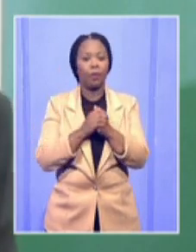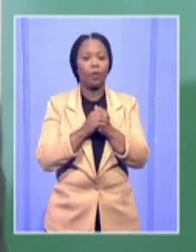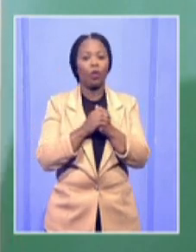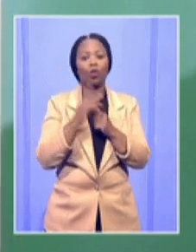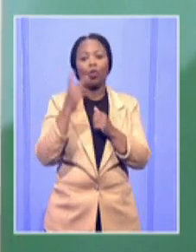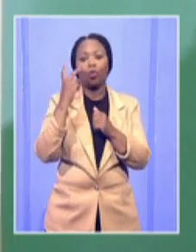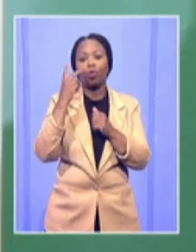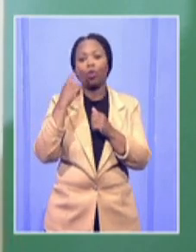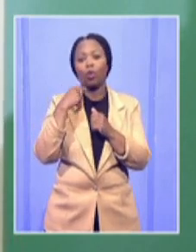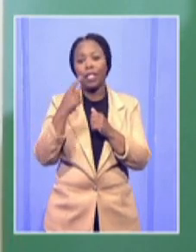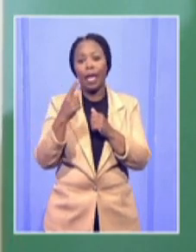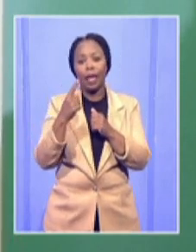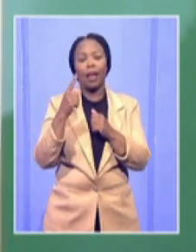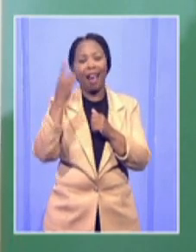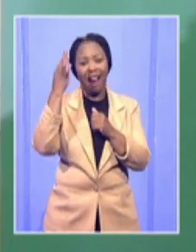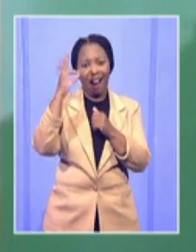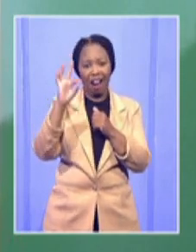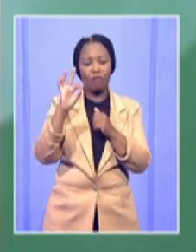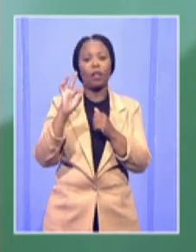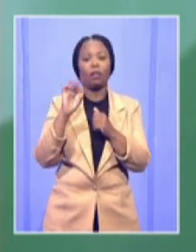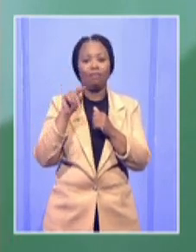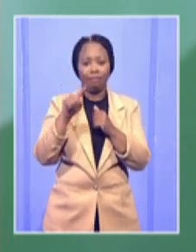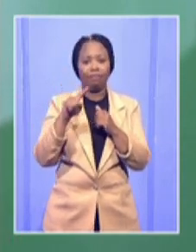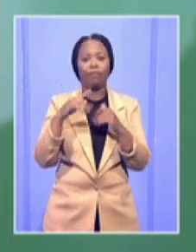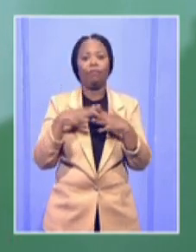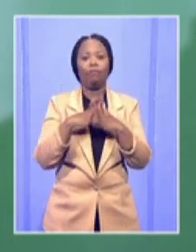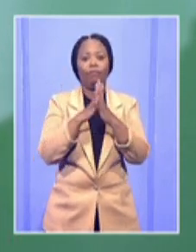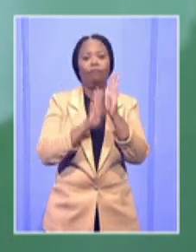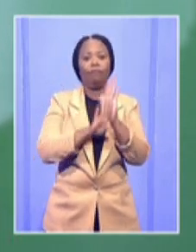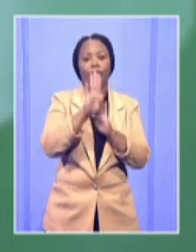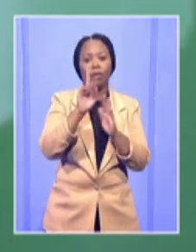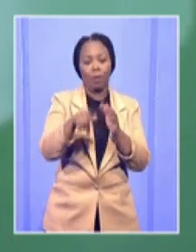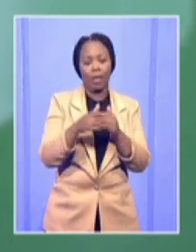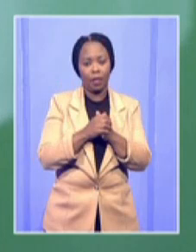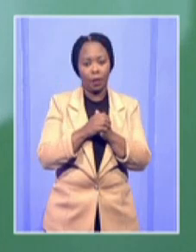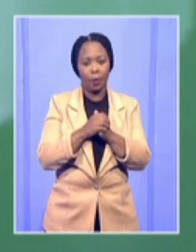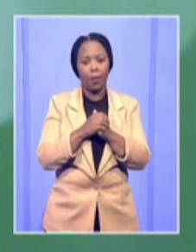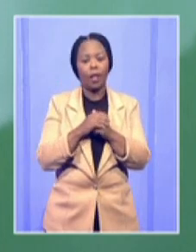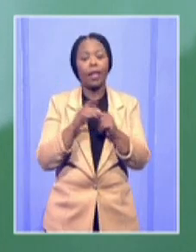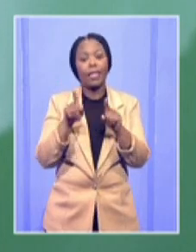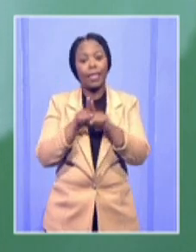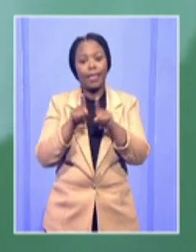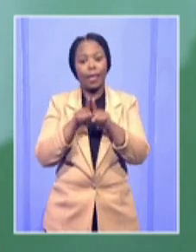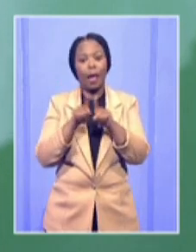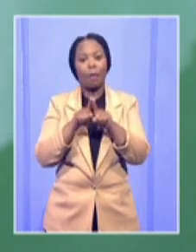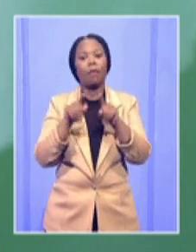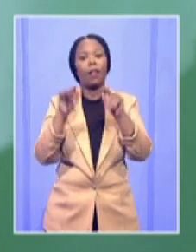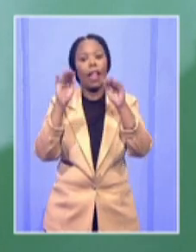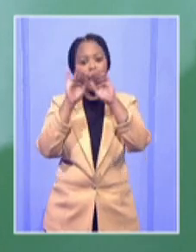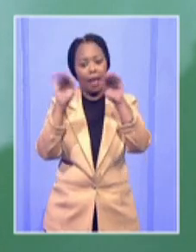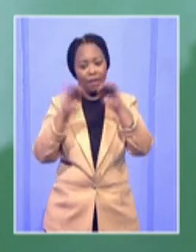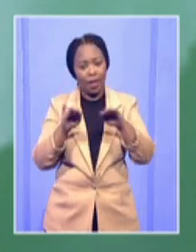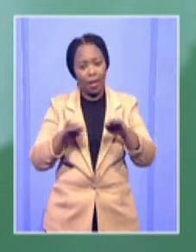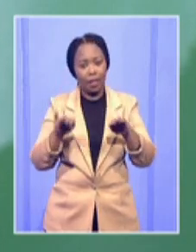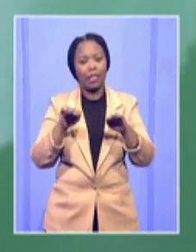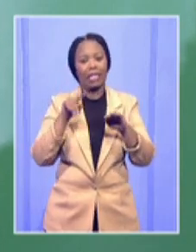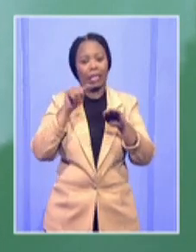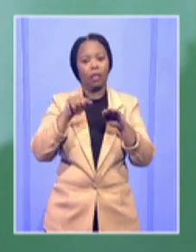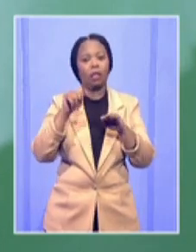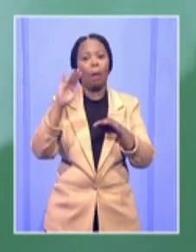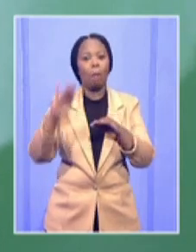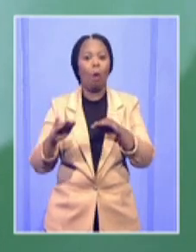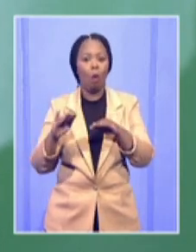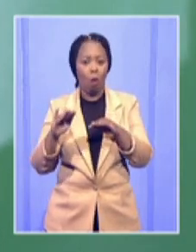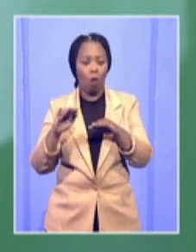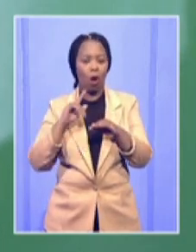recovery. There has been successive lowering of the alert levels, culminating in the termination of